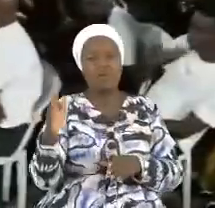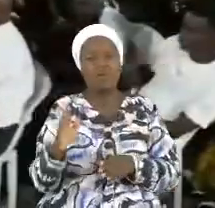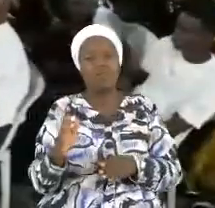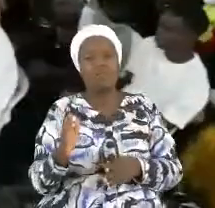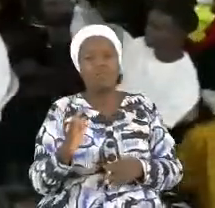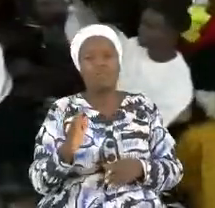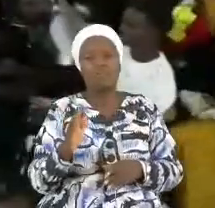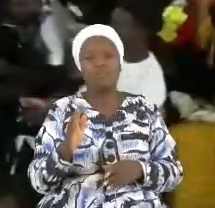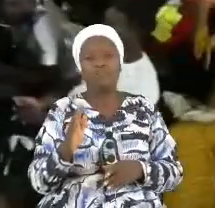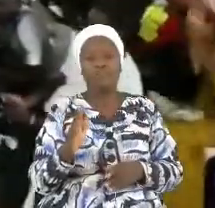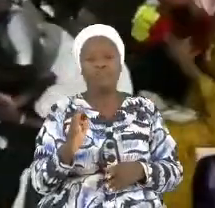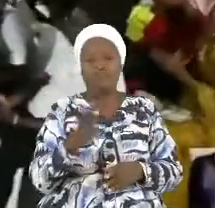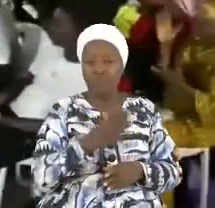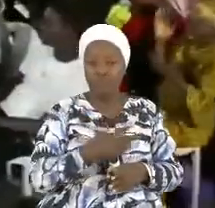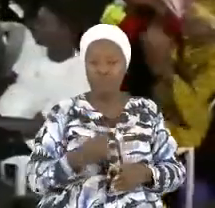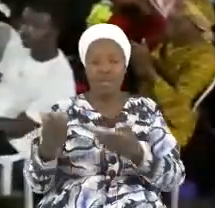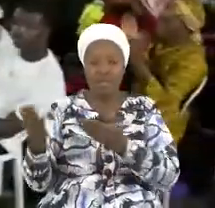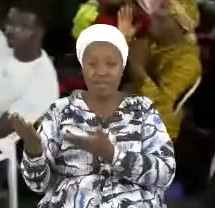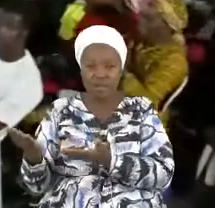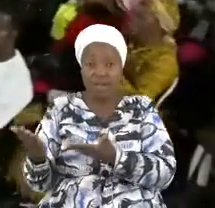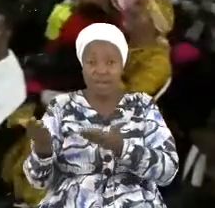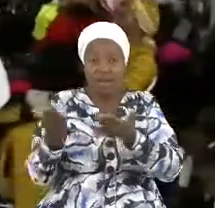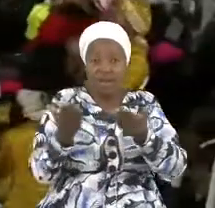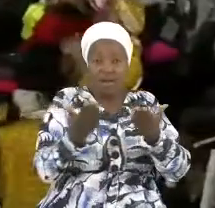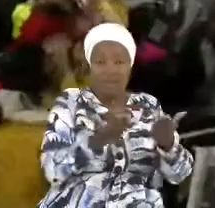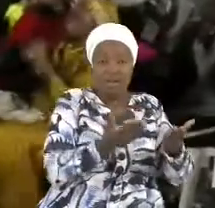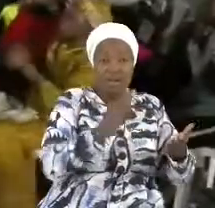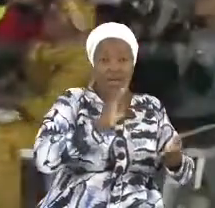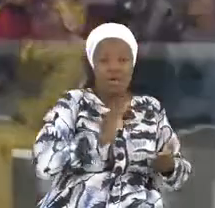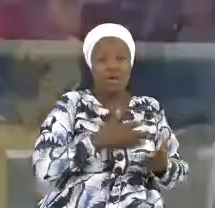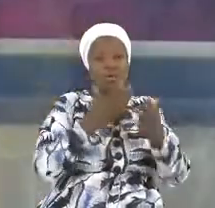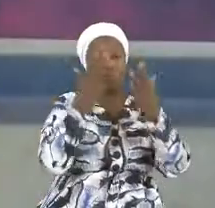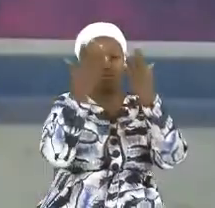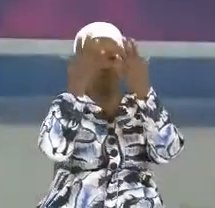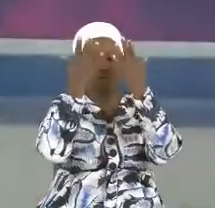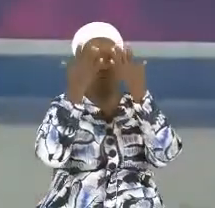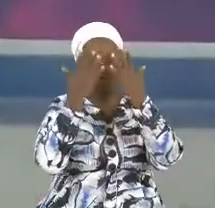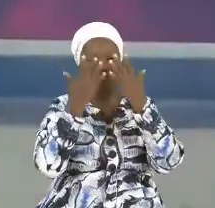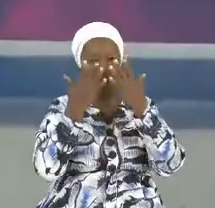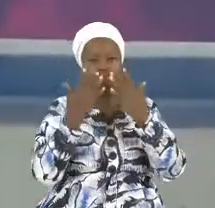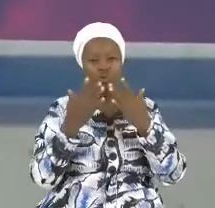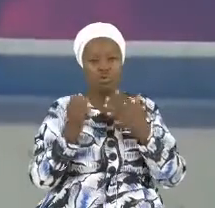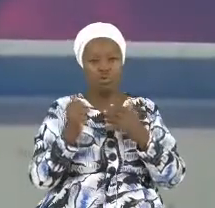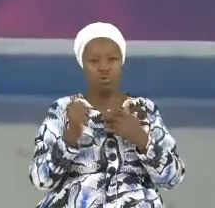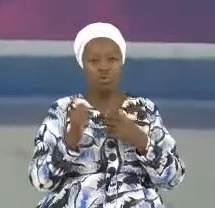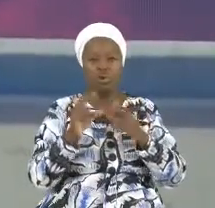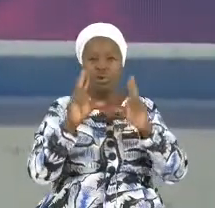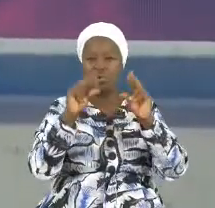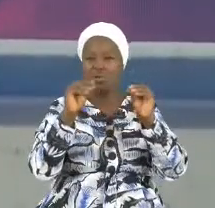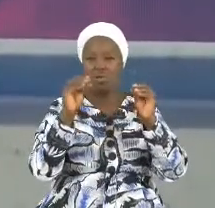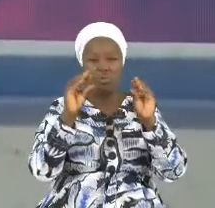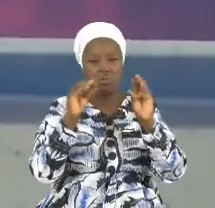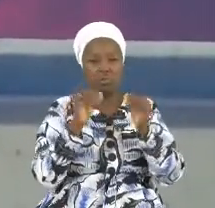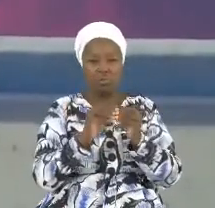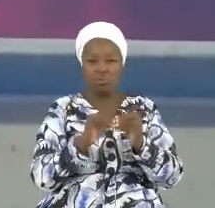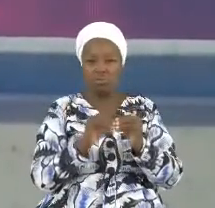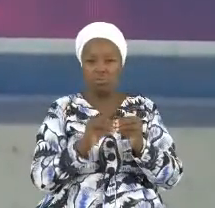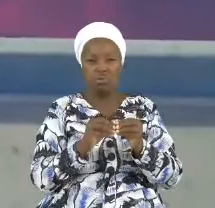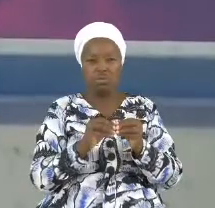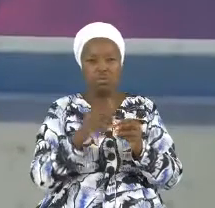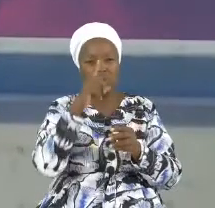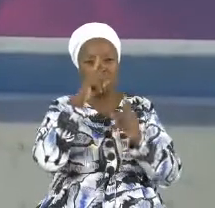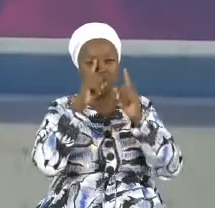Yeah. And carried our sorrows. No more tears. No more